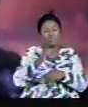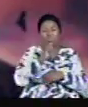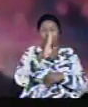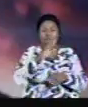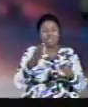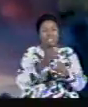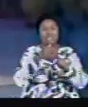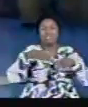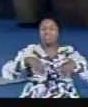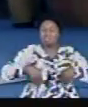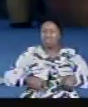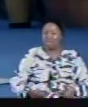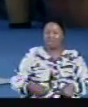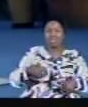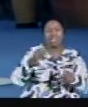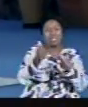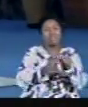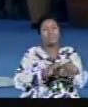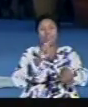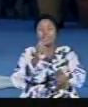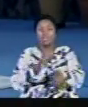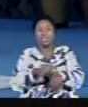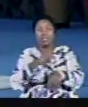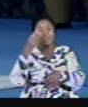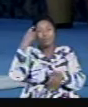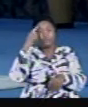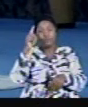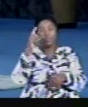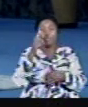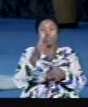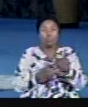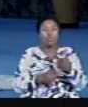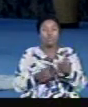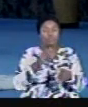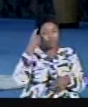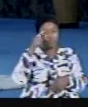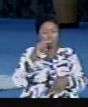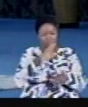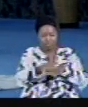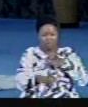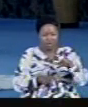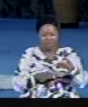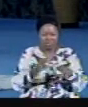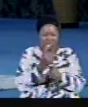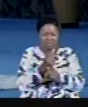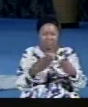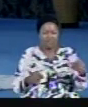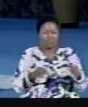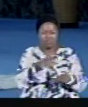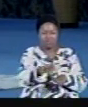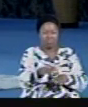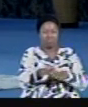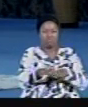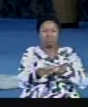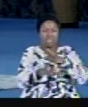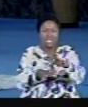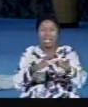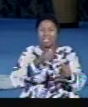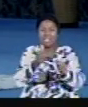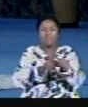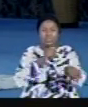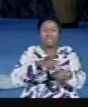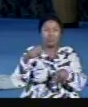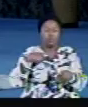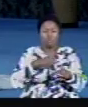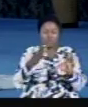every time we walk a few steps. And every time we read the Bible, we'll not be dozing